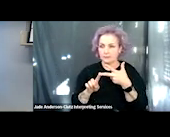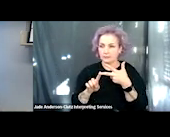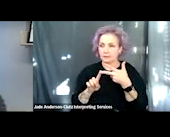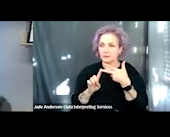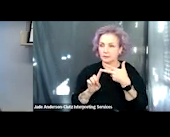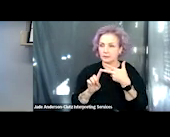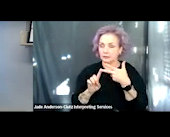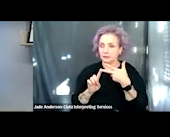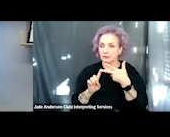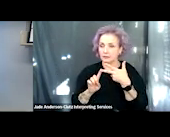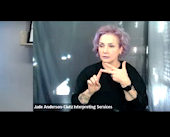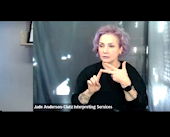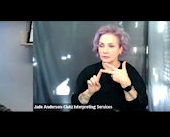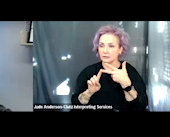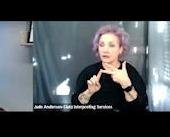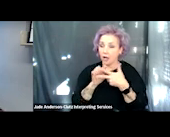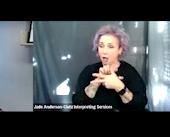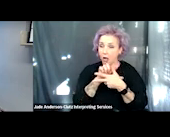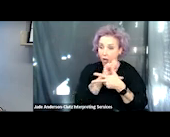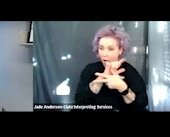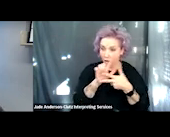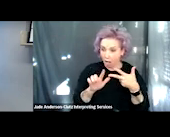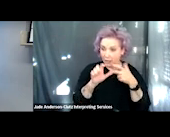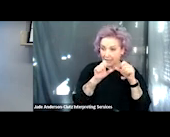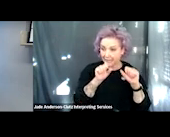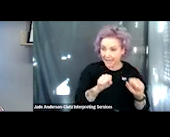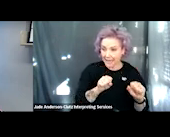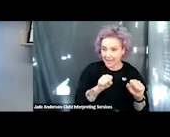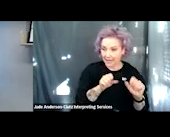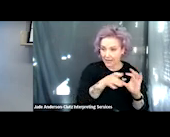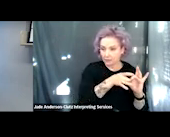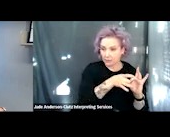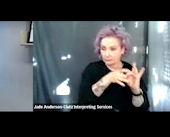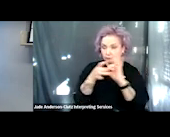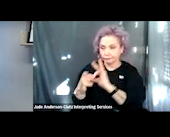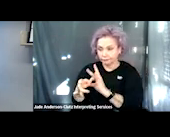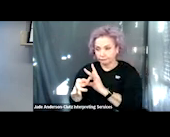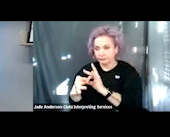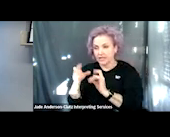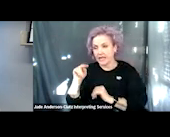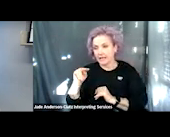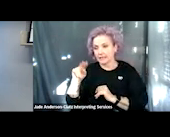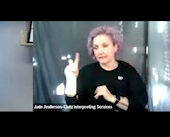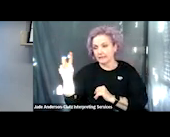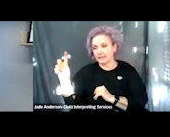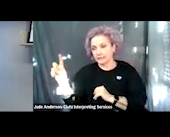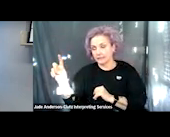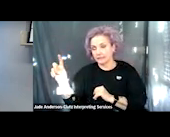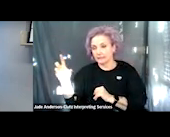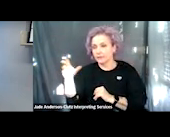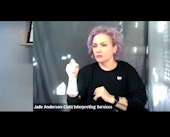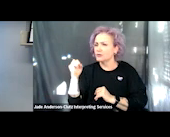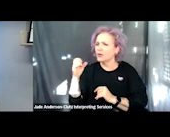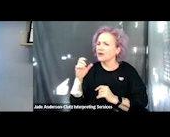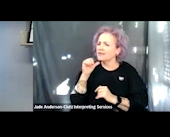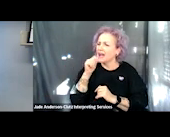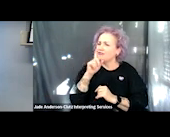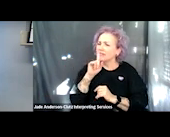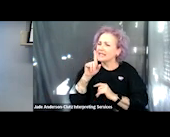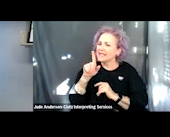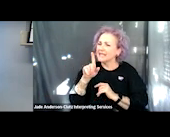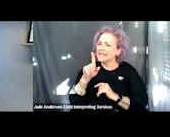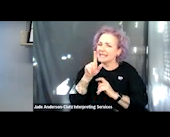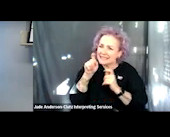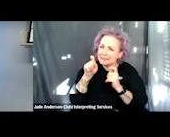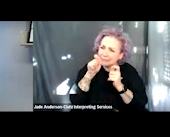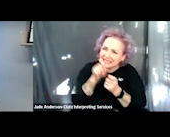we're talking about. And so this kind of says that it's not necessarily something that's very specific to a particular infection, unlike the